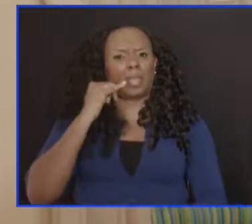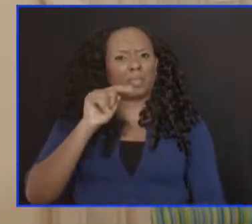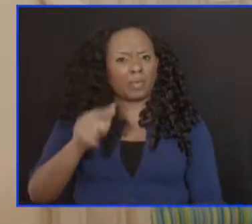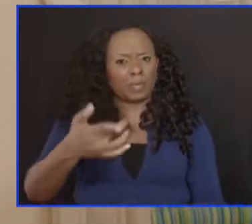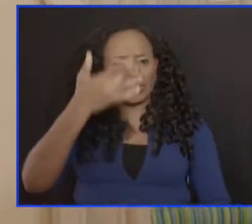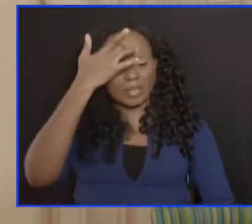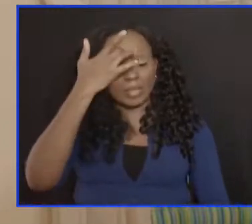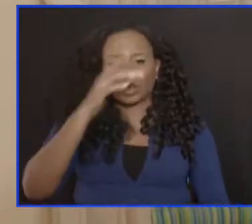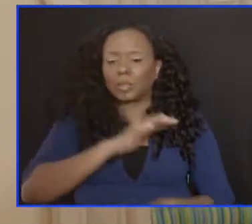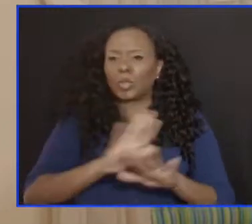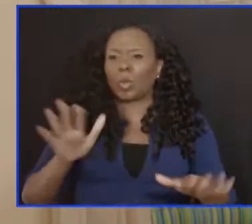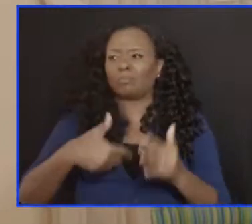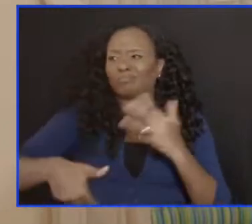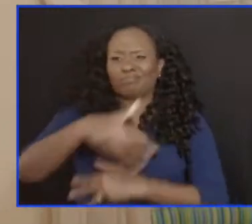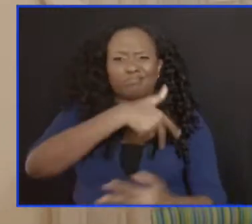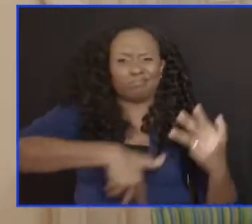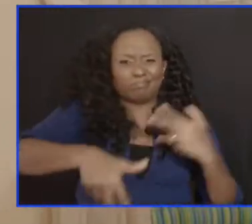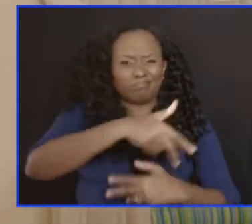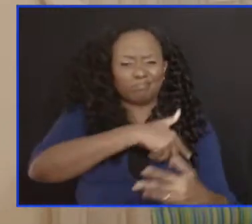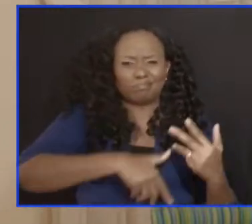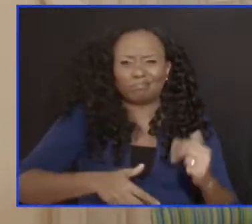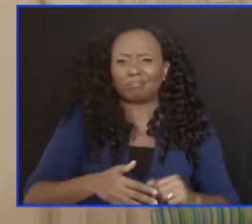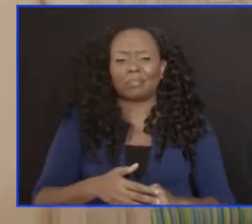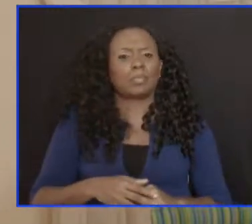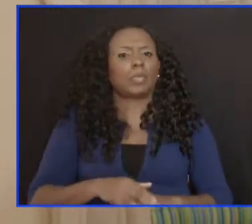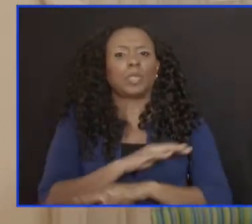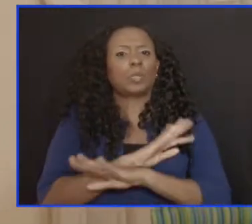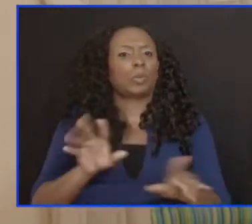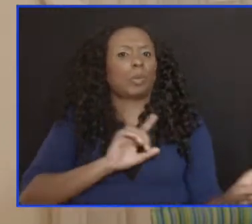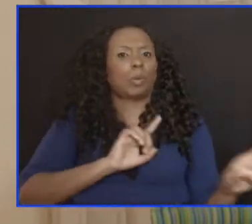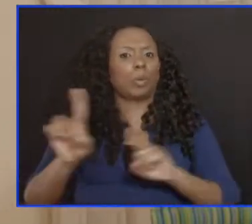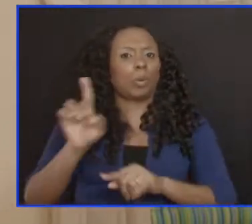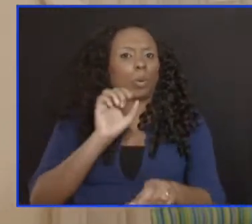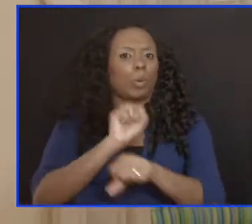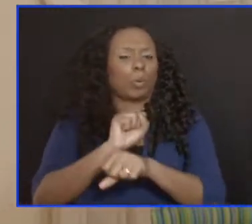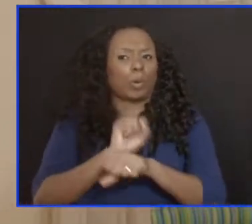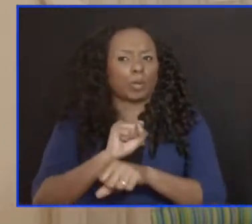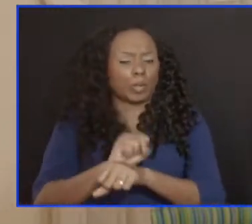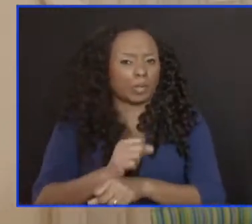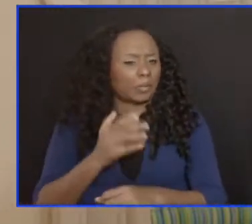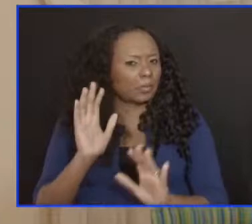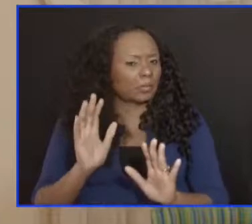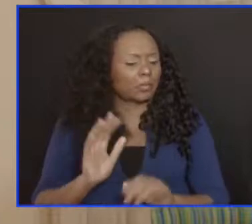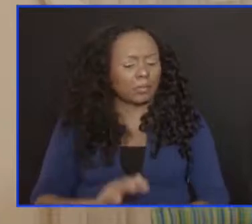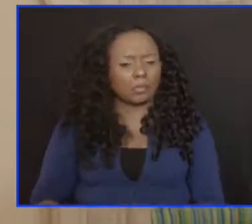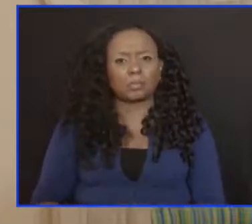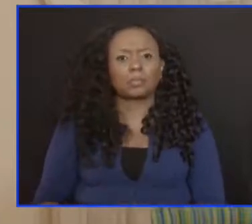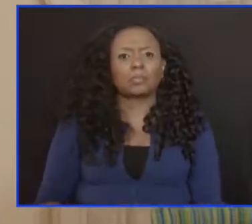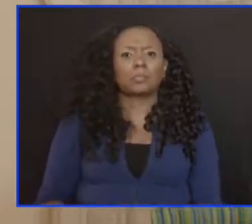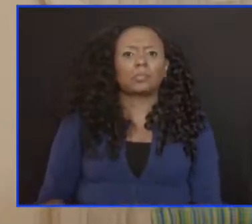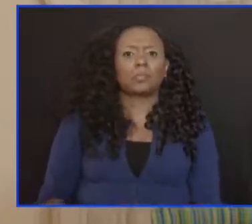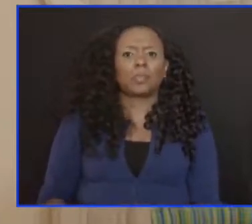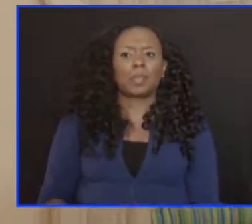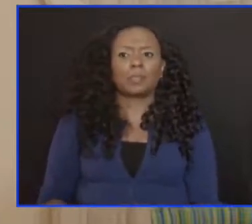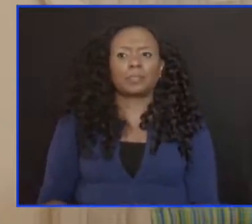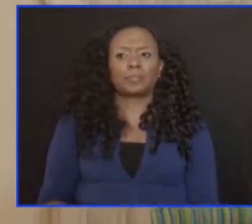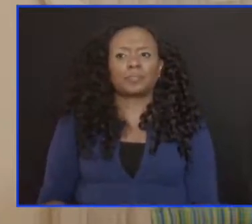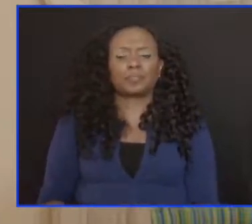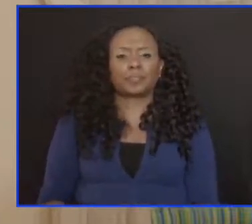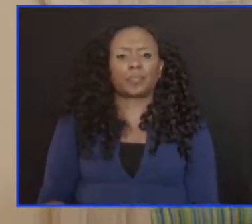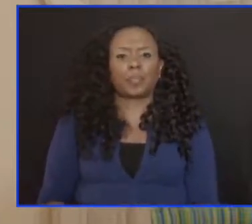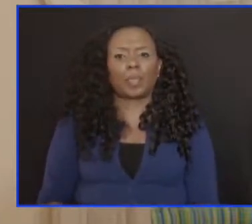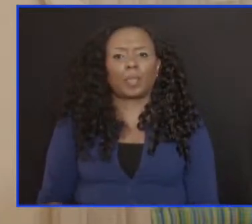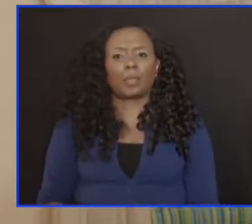away from others and especially stay away from work. So the comment that you made was that the removal of